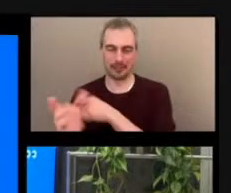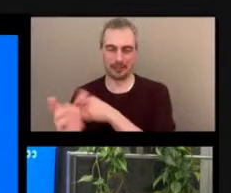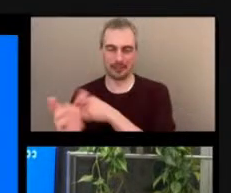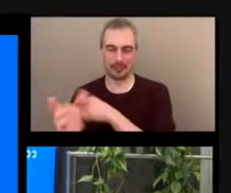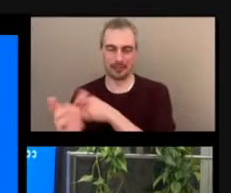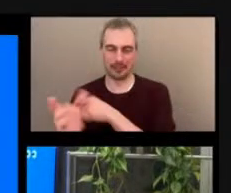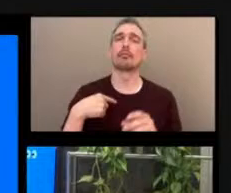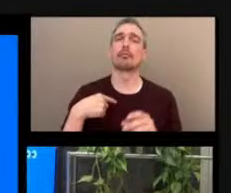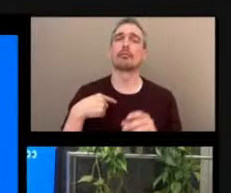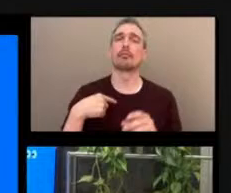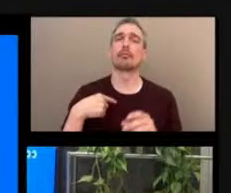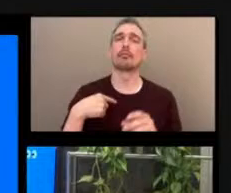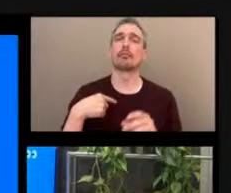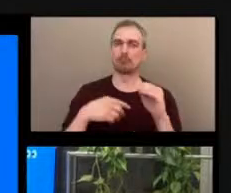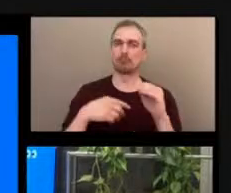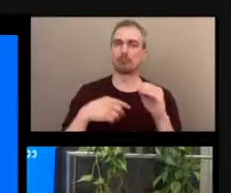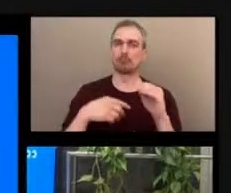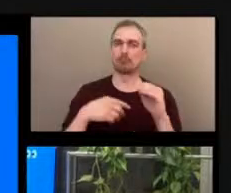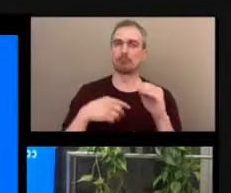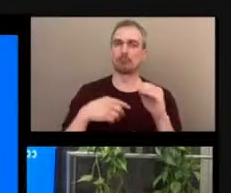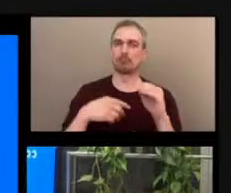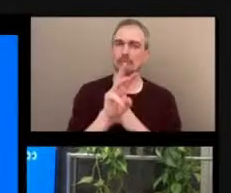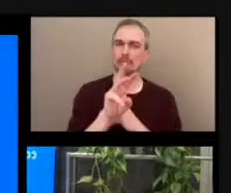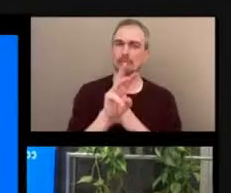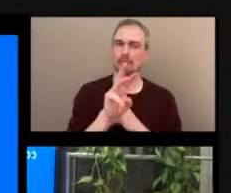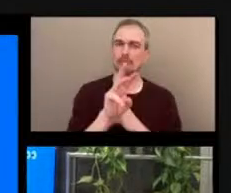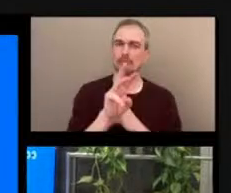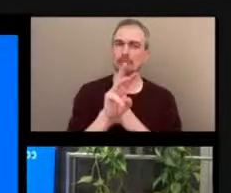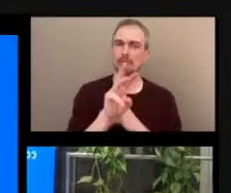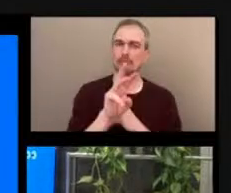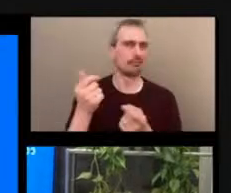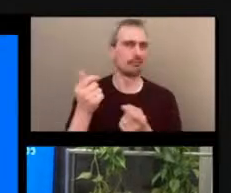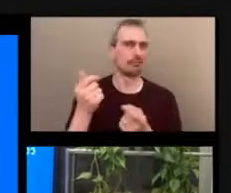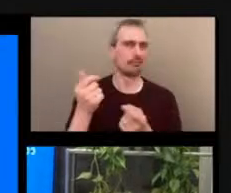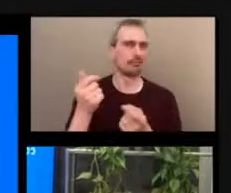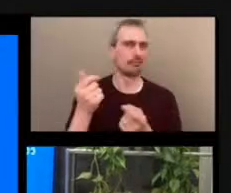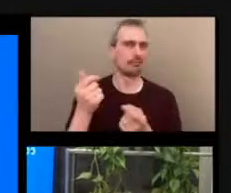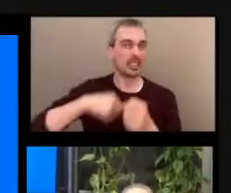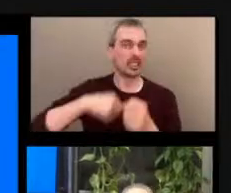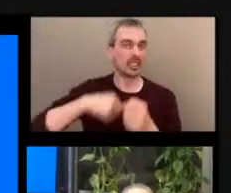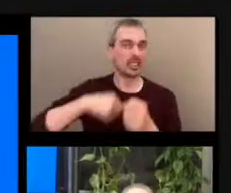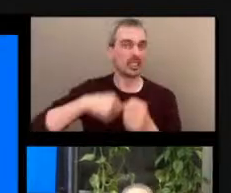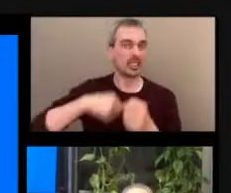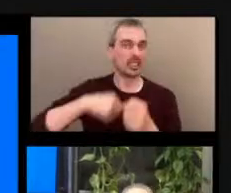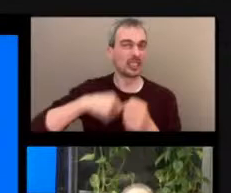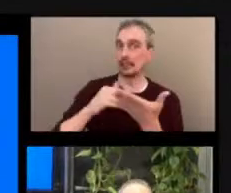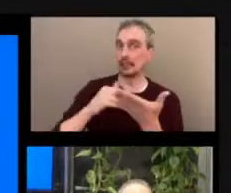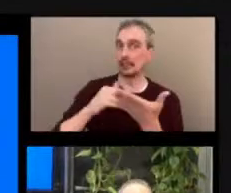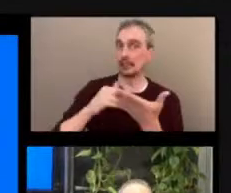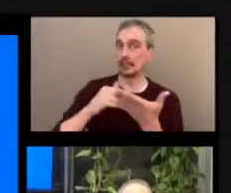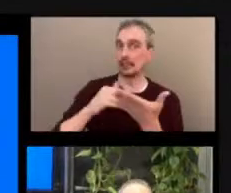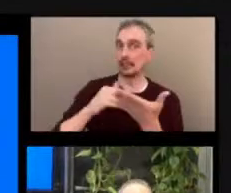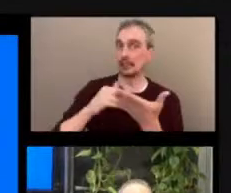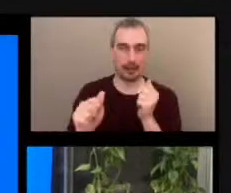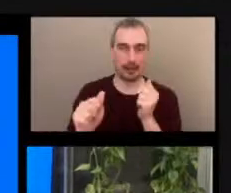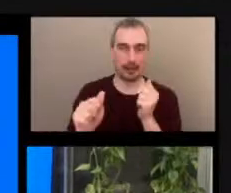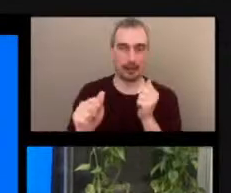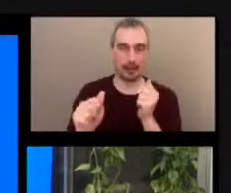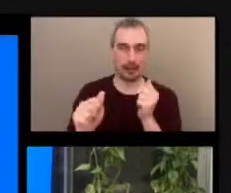Assistive Labs, formerly at Disney, Apple, and Zapier. He's been a pro web developer